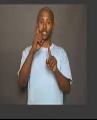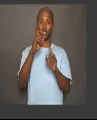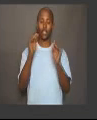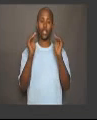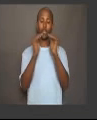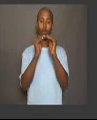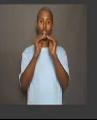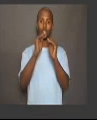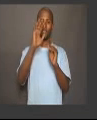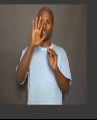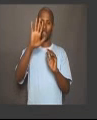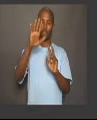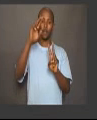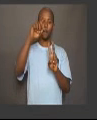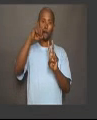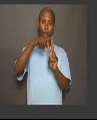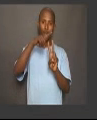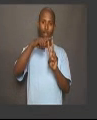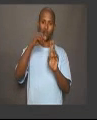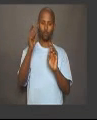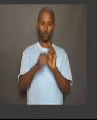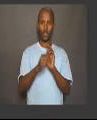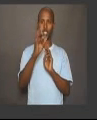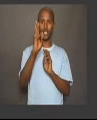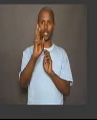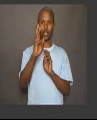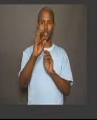equals 5 pi over 6.